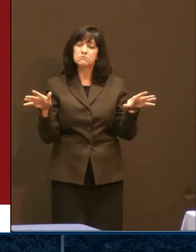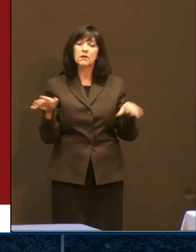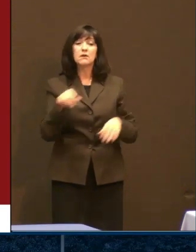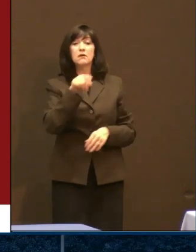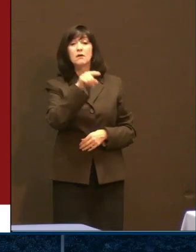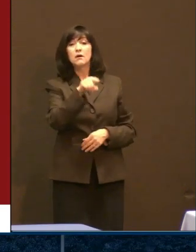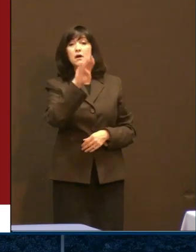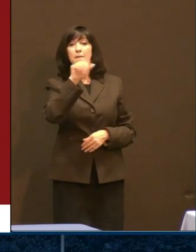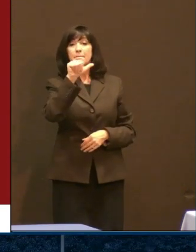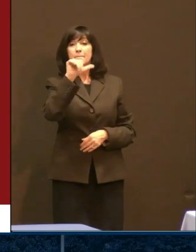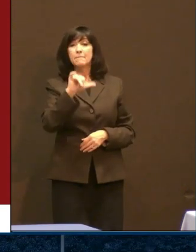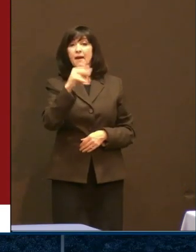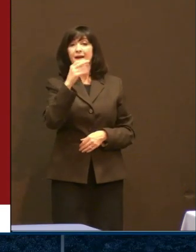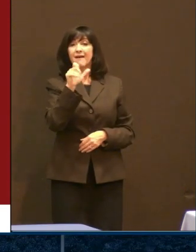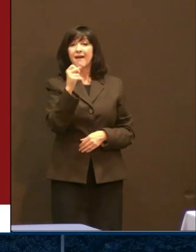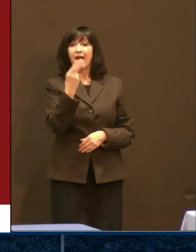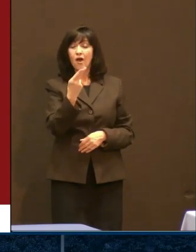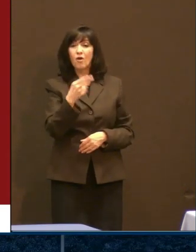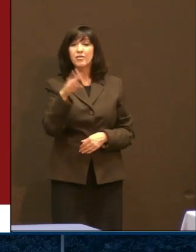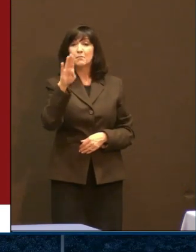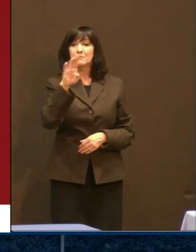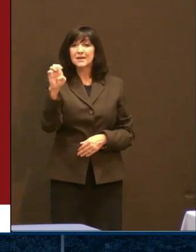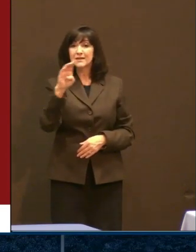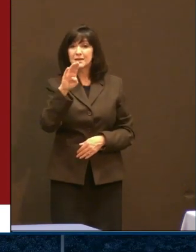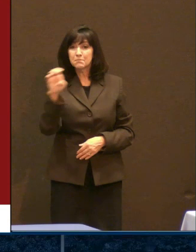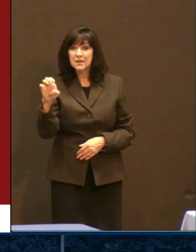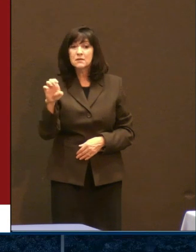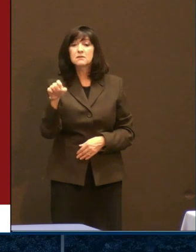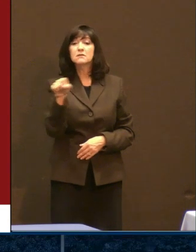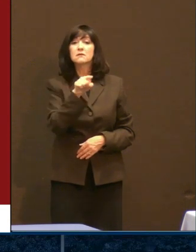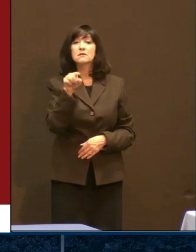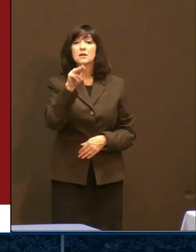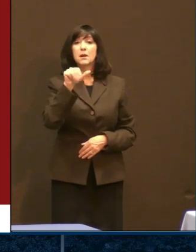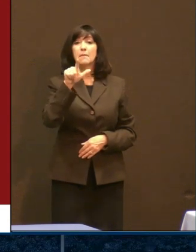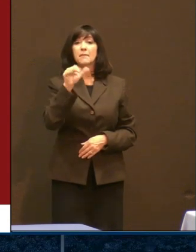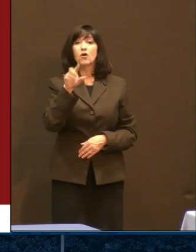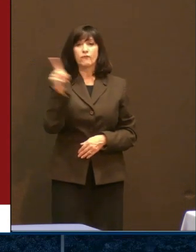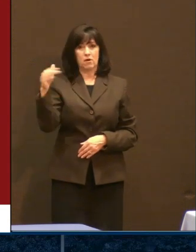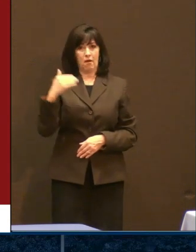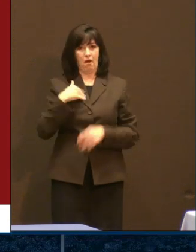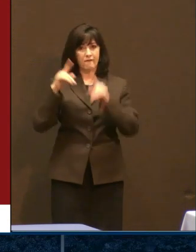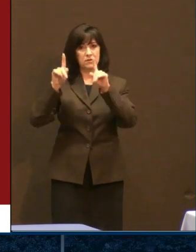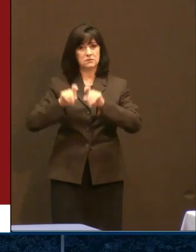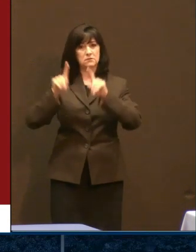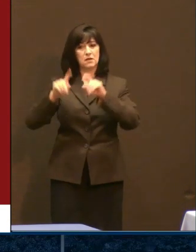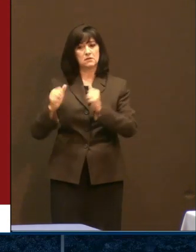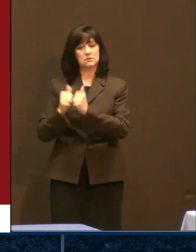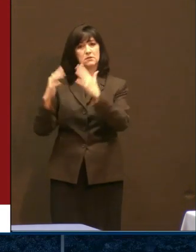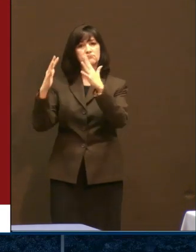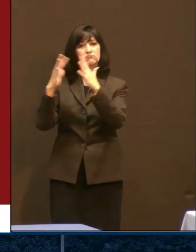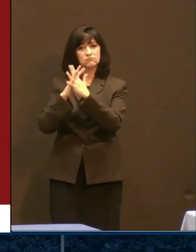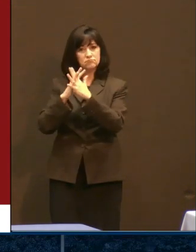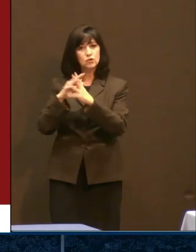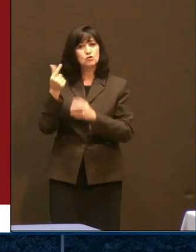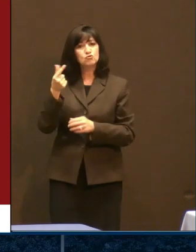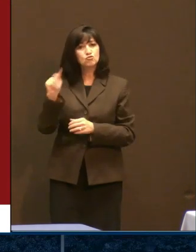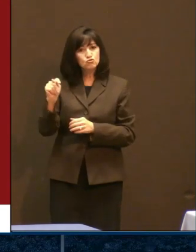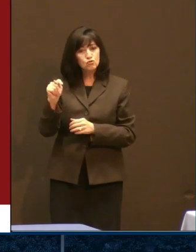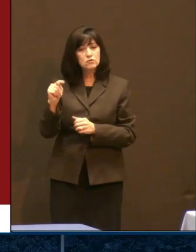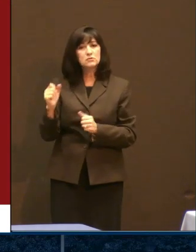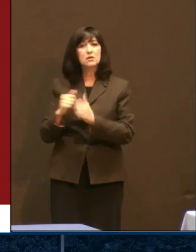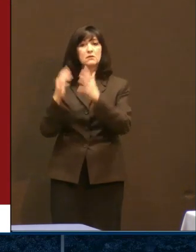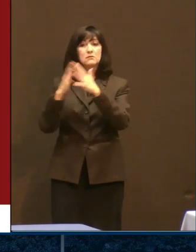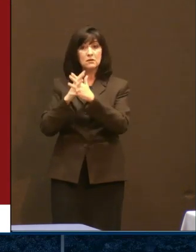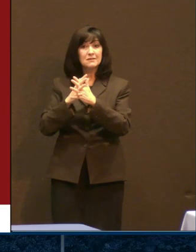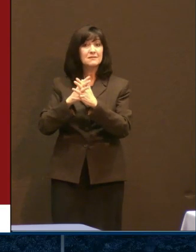and BB there, who did their testing site the other day in Georgetown. We've tested over 1,000 members of the